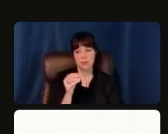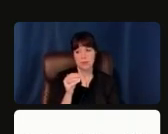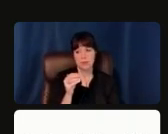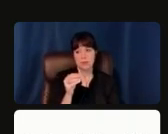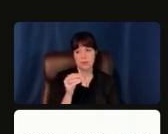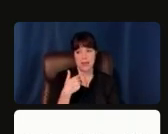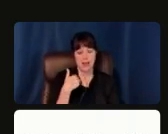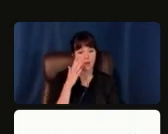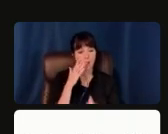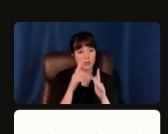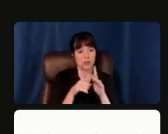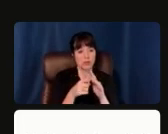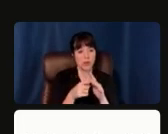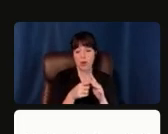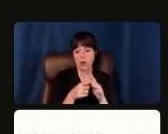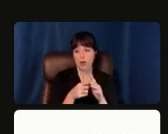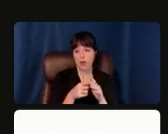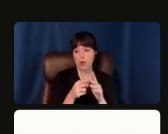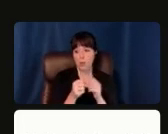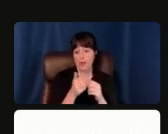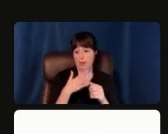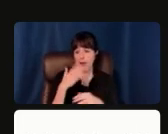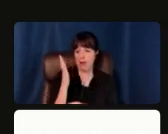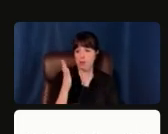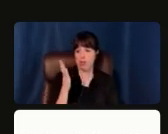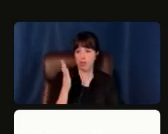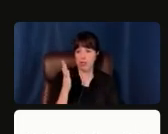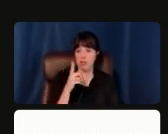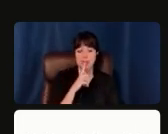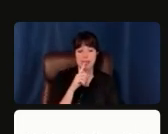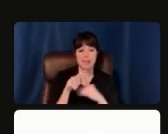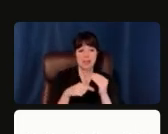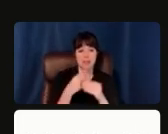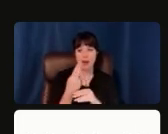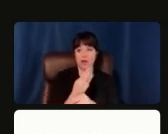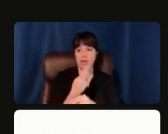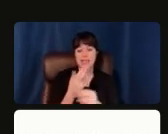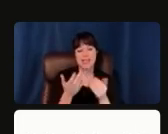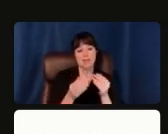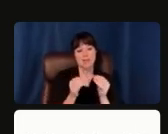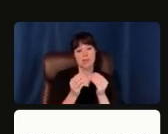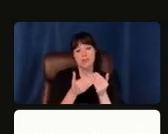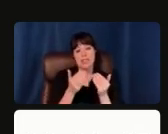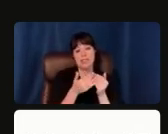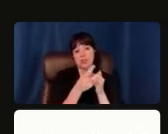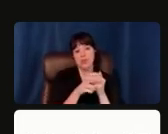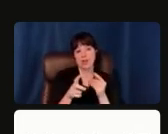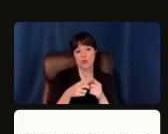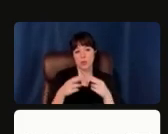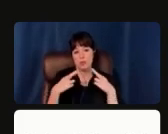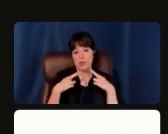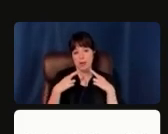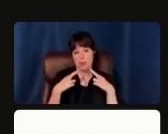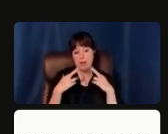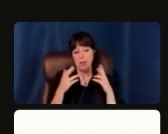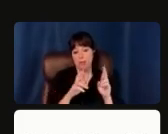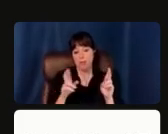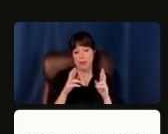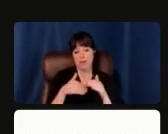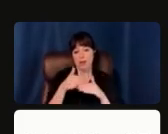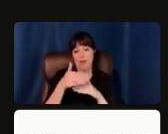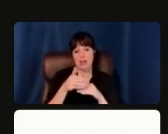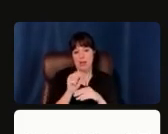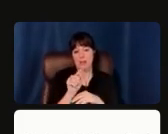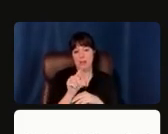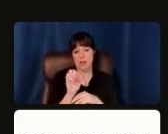I'm going to start with my presentation is about easing the transition to retirement by preparing to the next stage of life